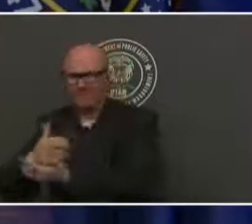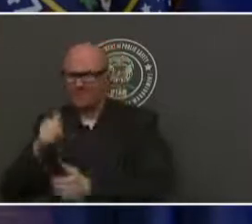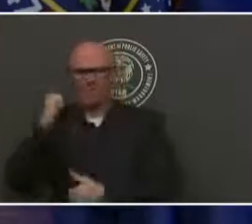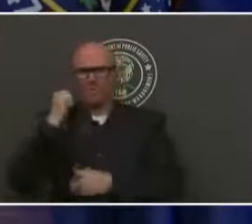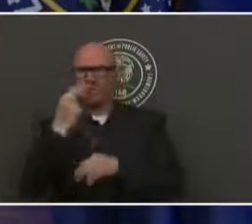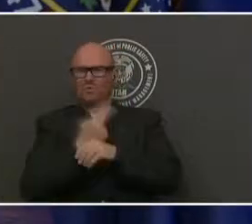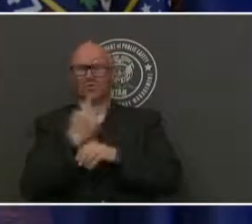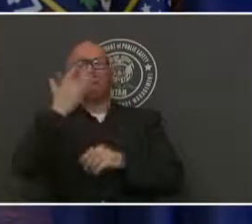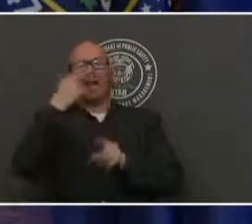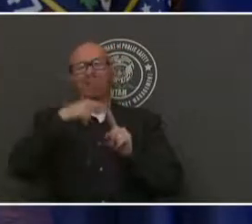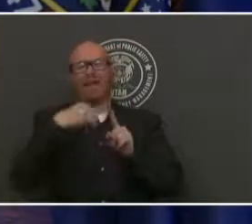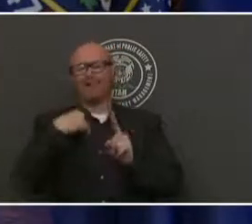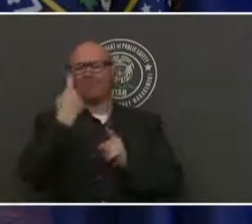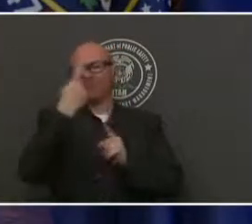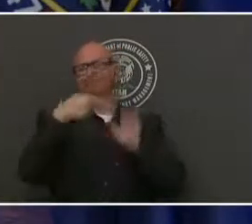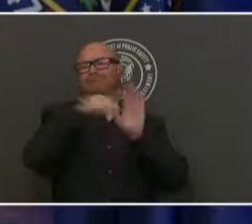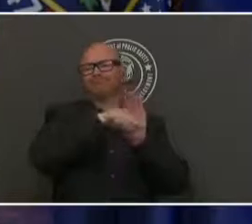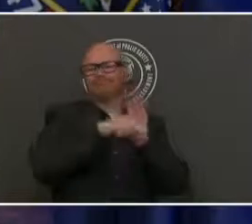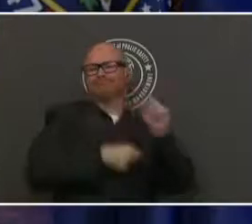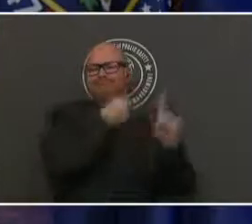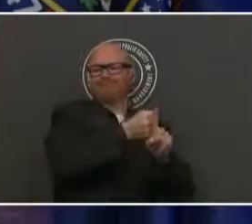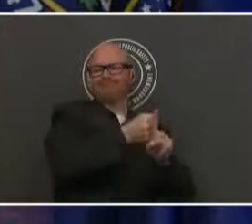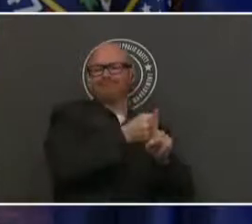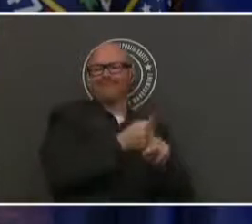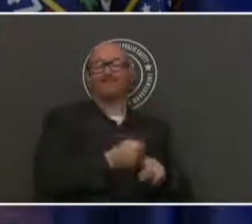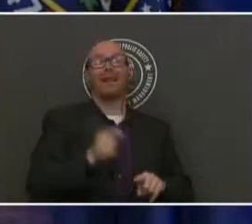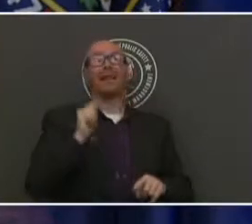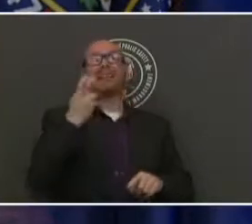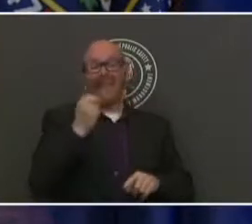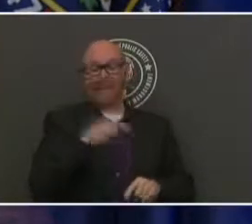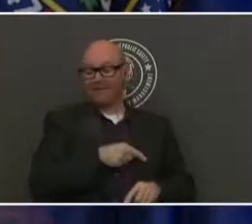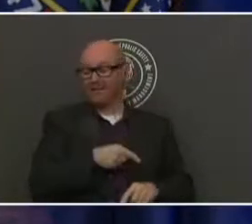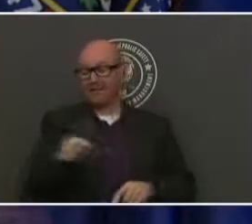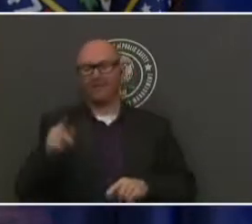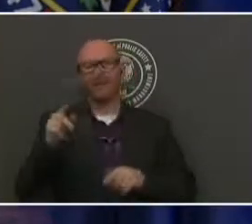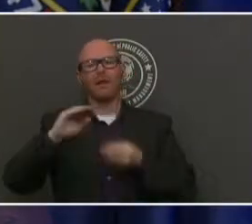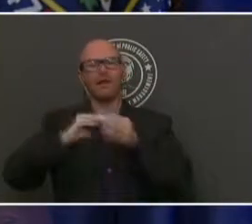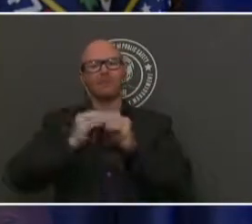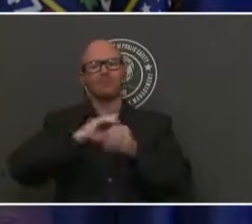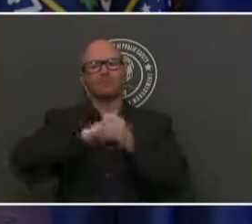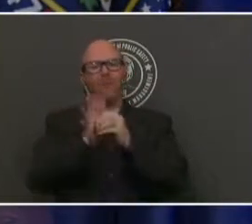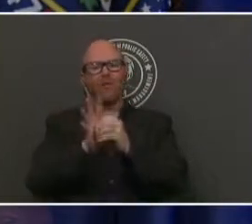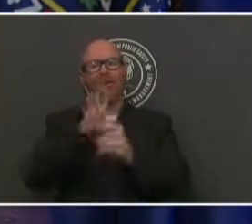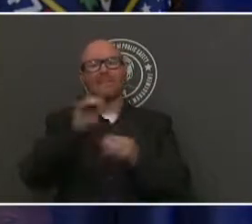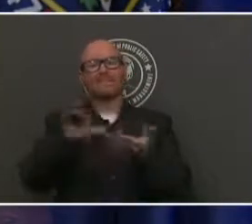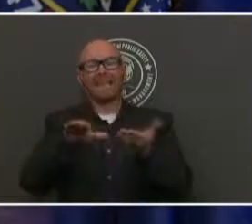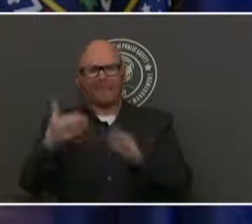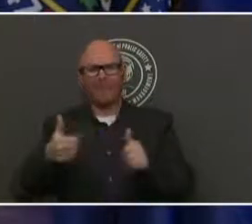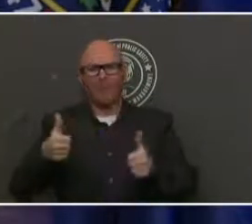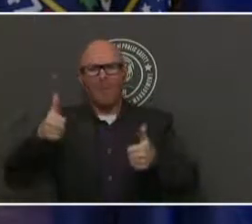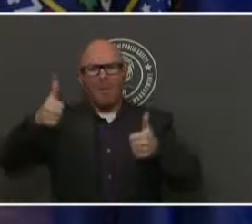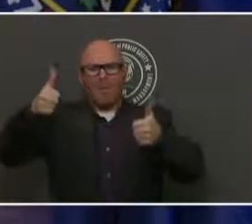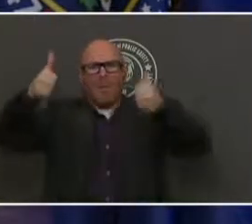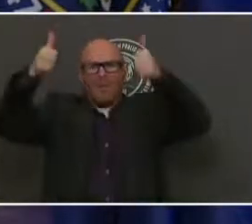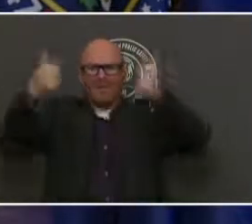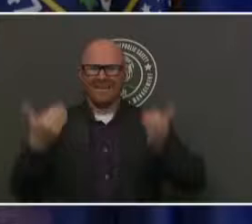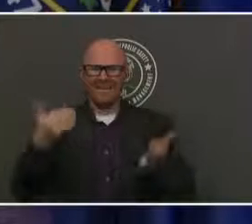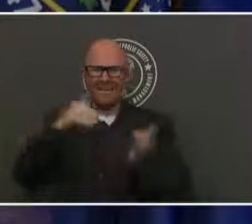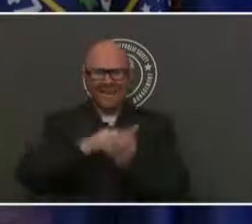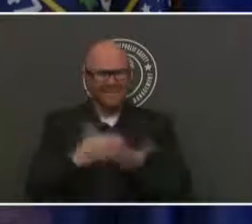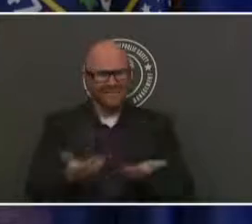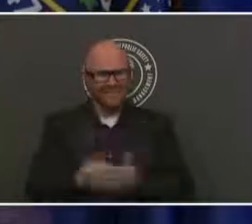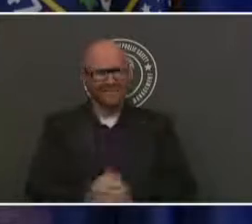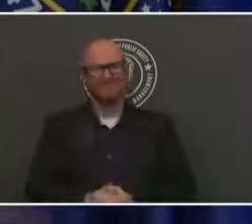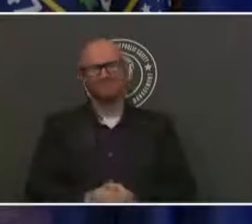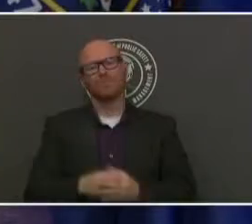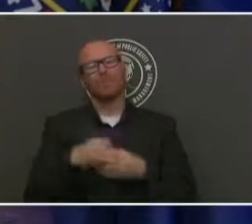Utahns the best information possible and help them make that decision. And by the way, making vaccines easier for them to get is going to